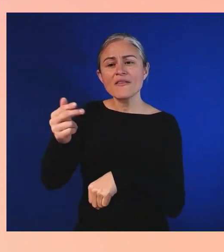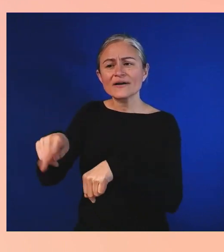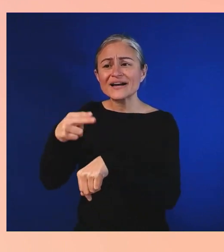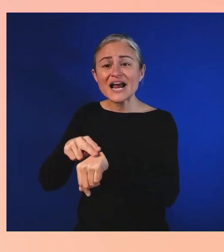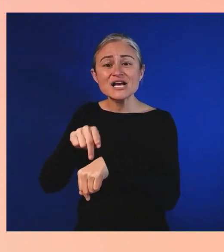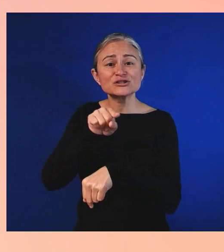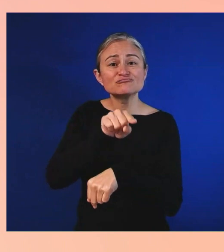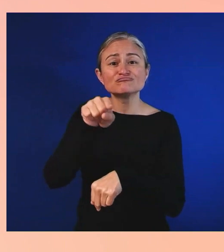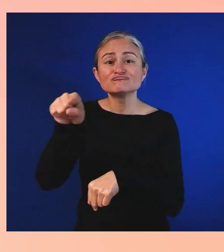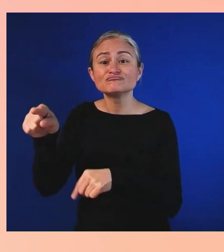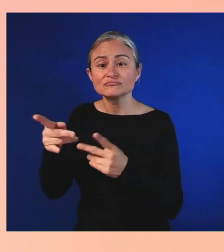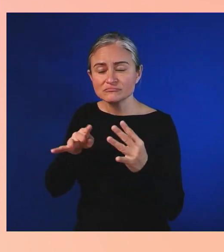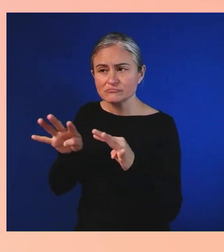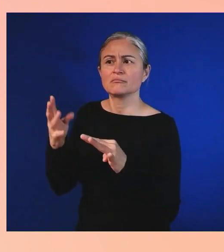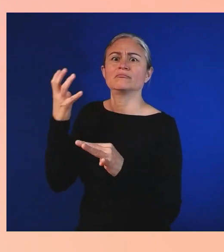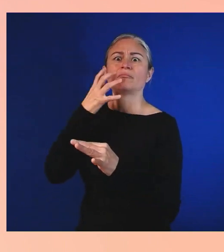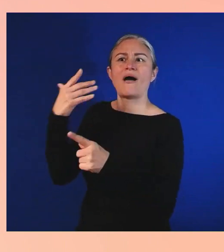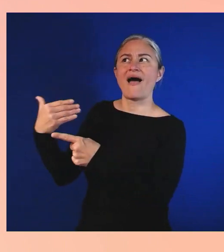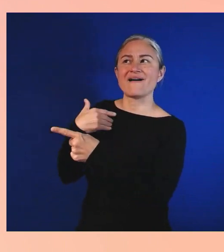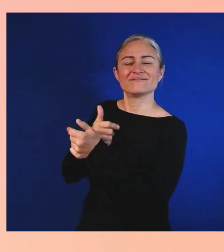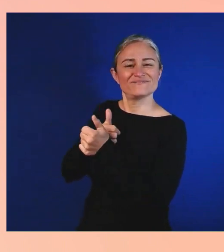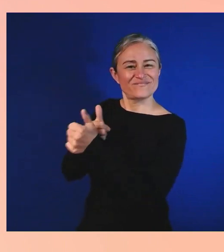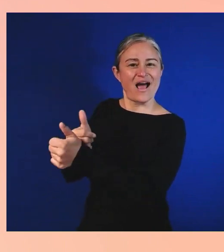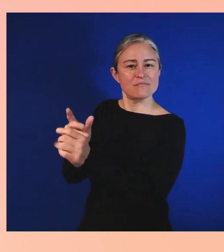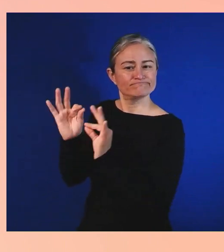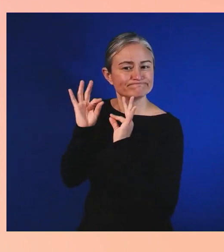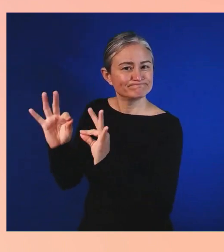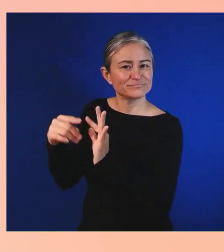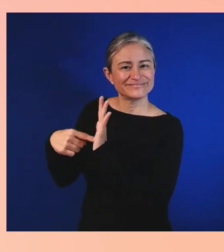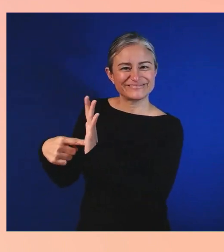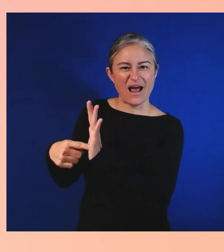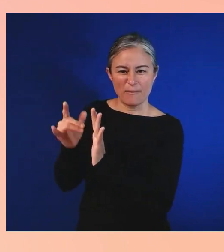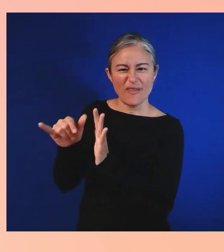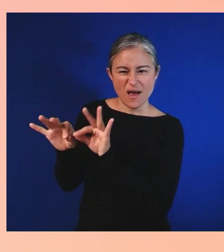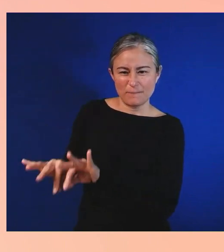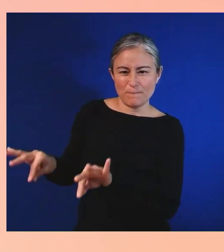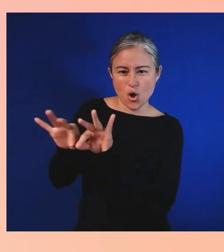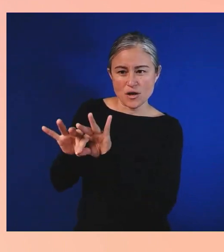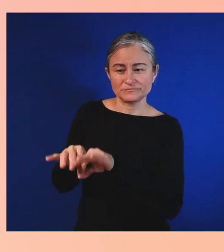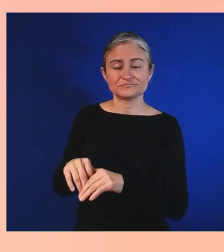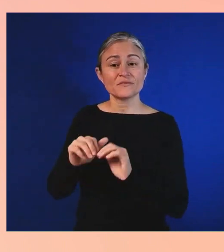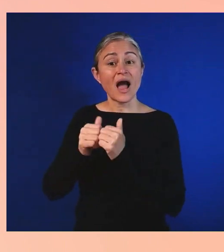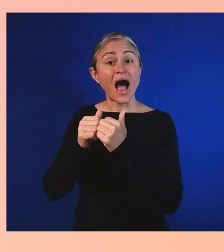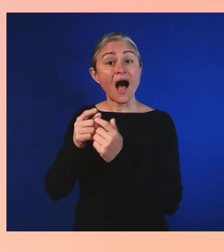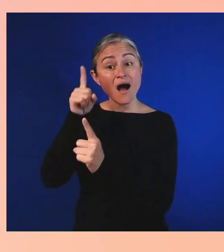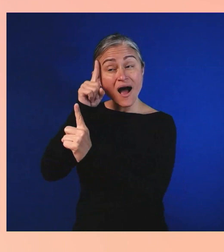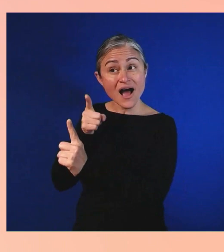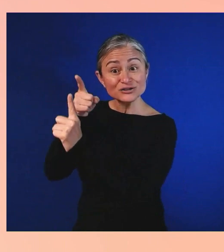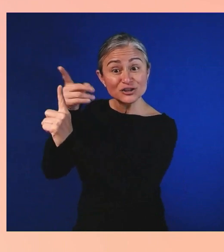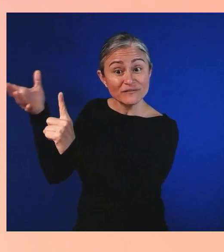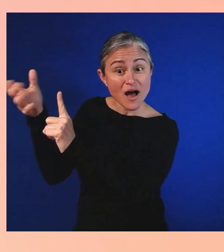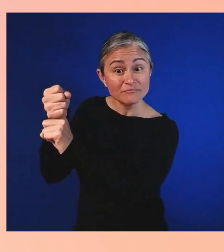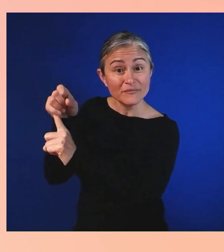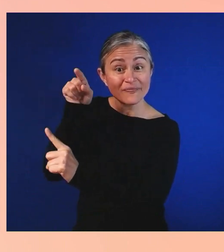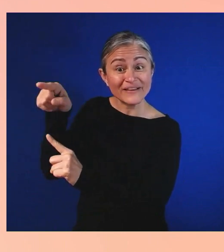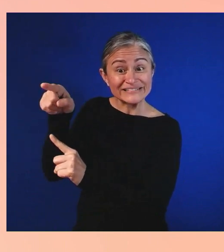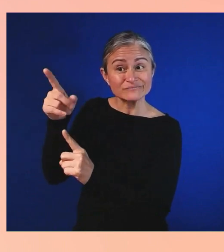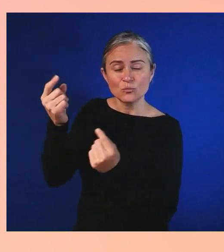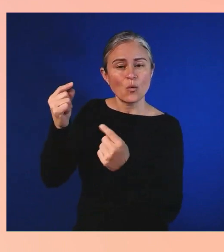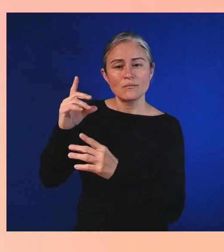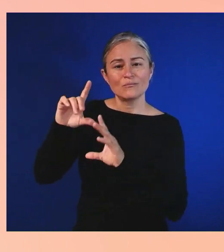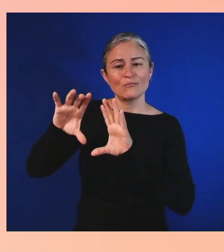require all three entities, private corporations, governments, and public partners like